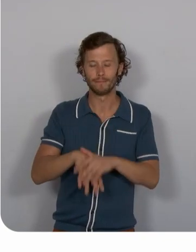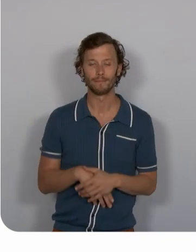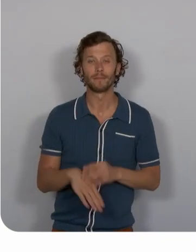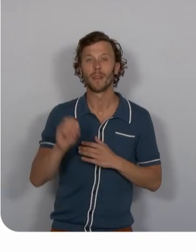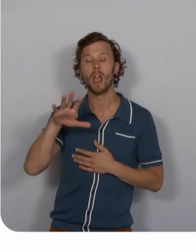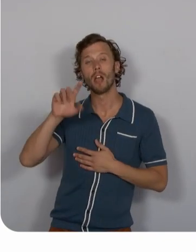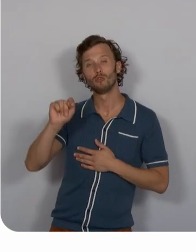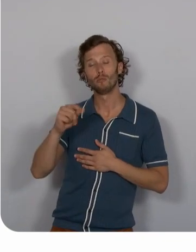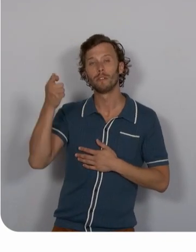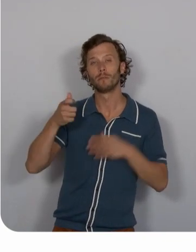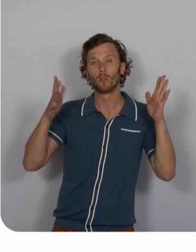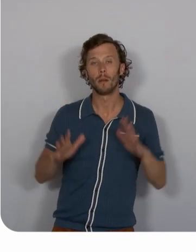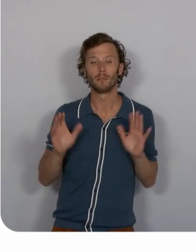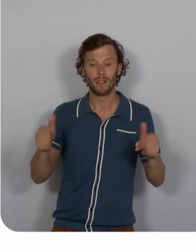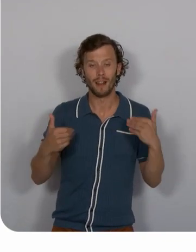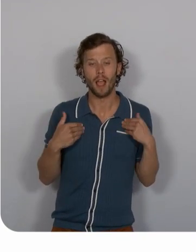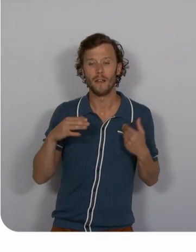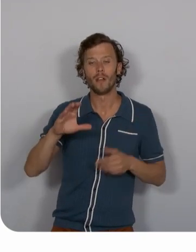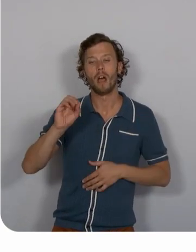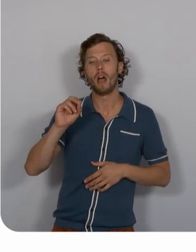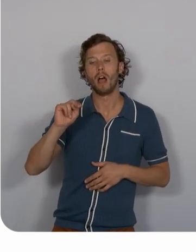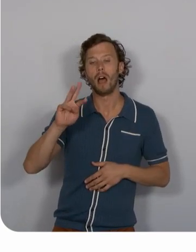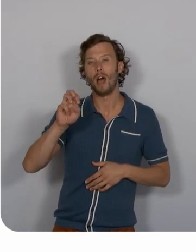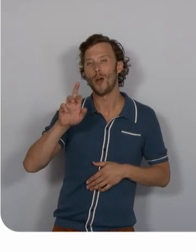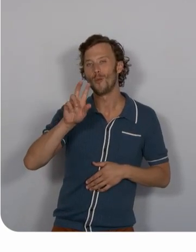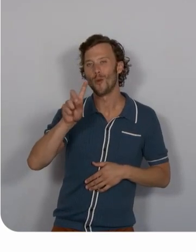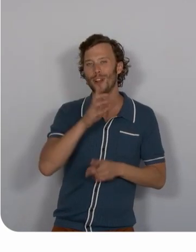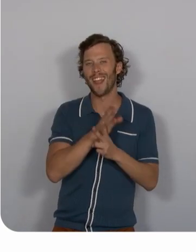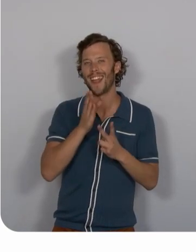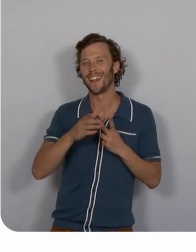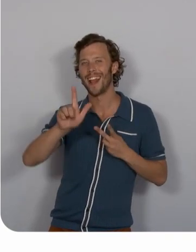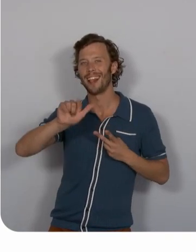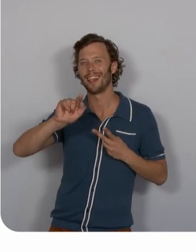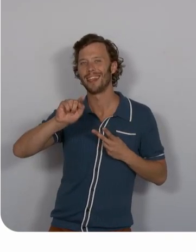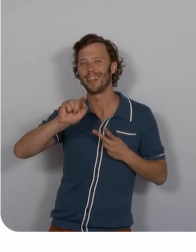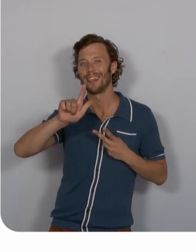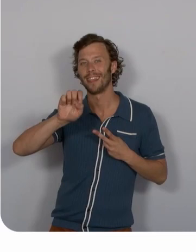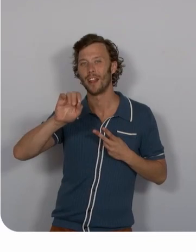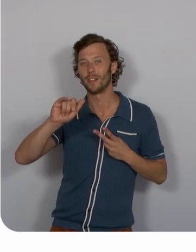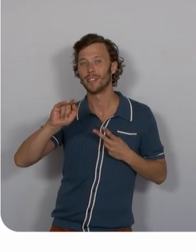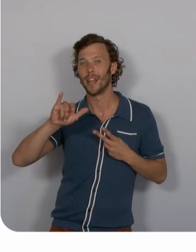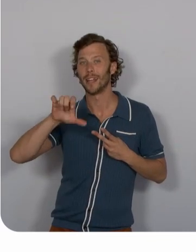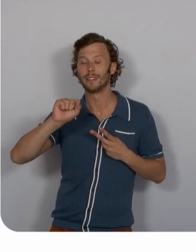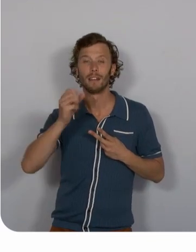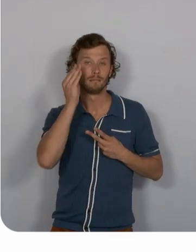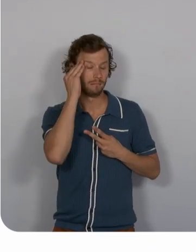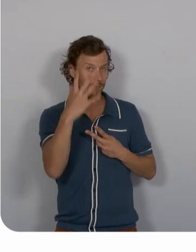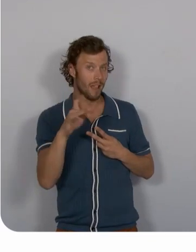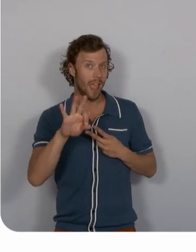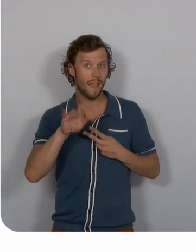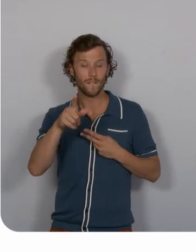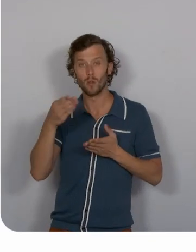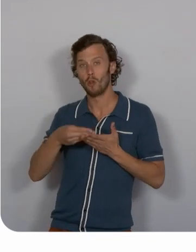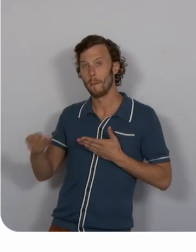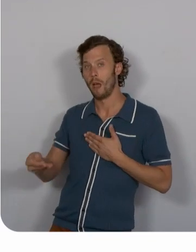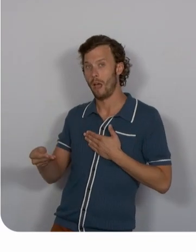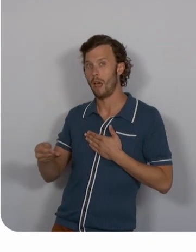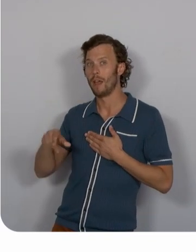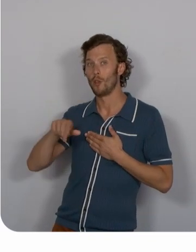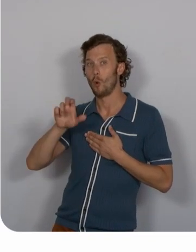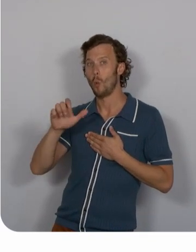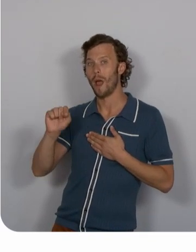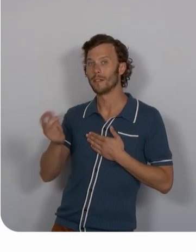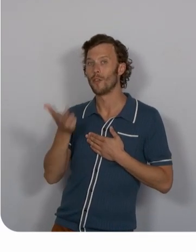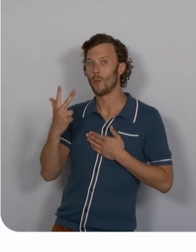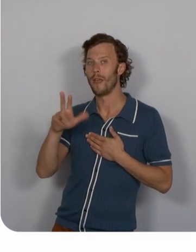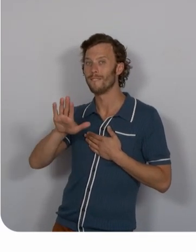will get access to Onward and Little Cities. And if you buy the 512-gig model of Quest 3,